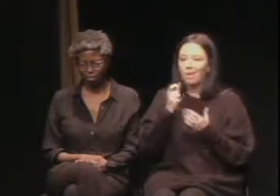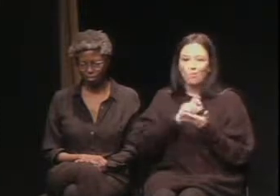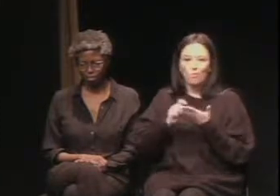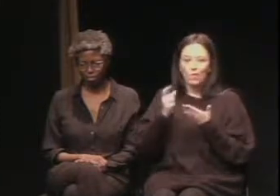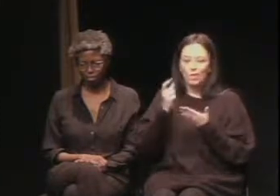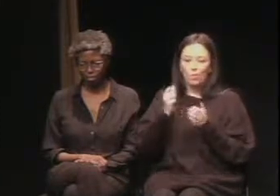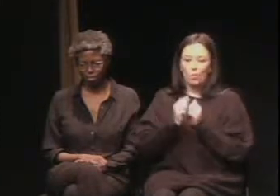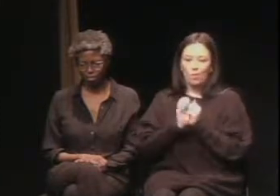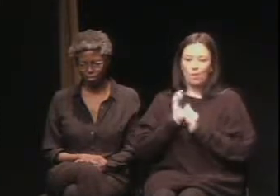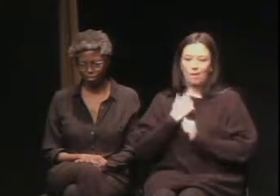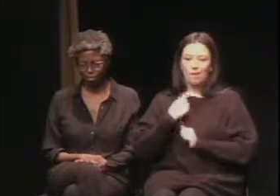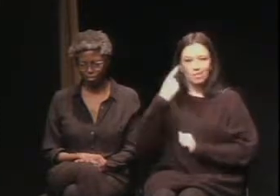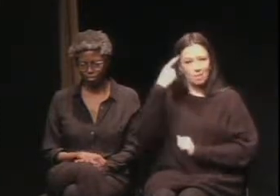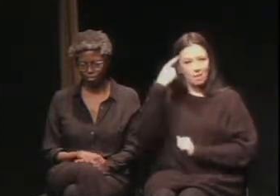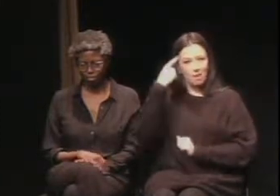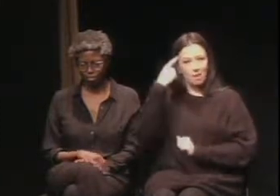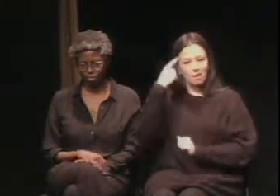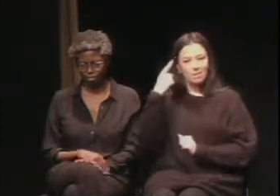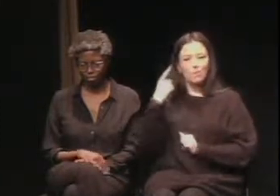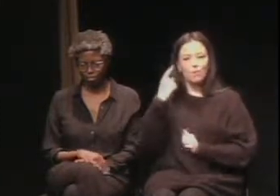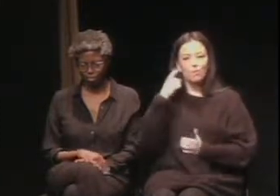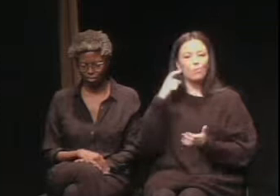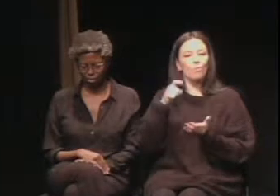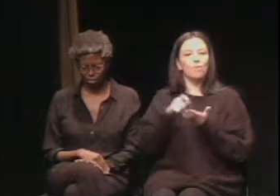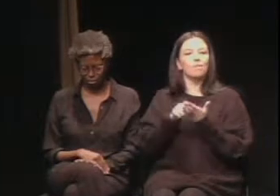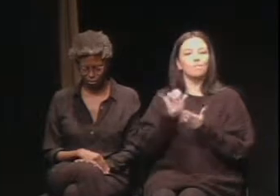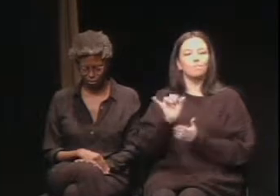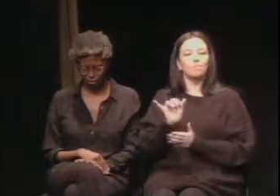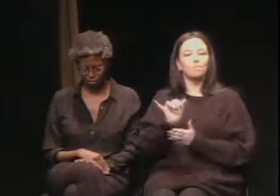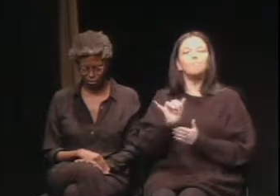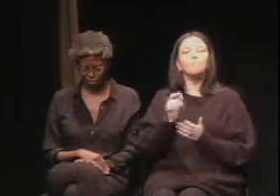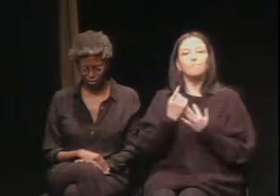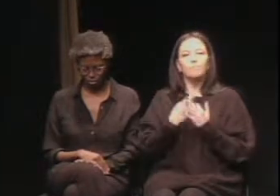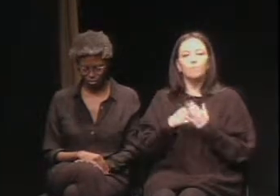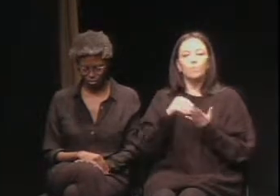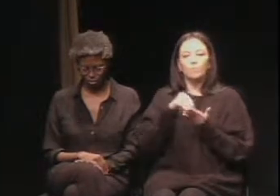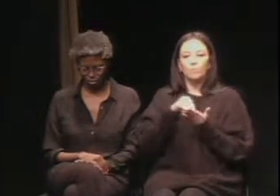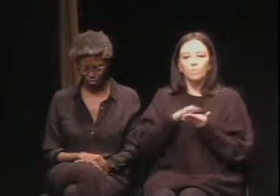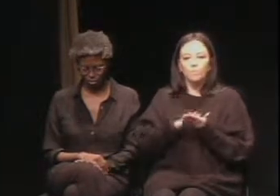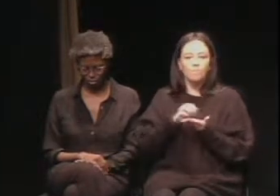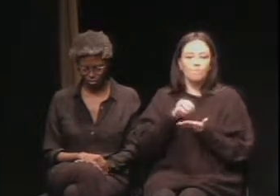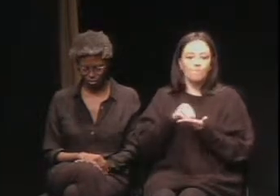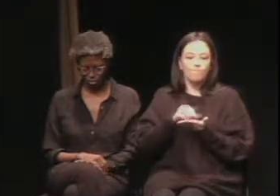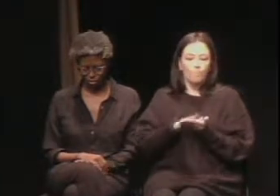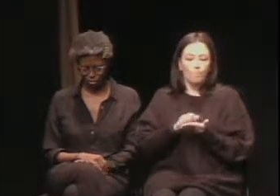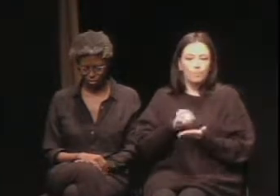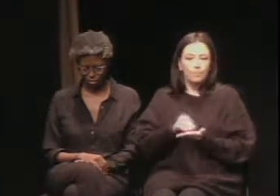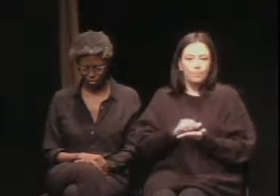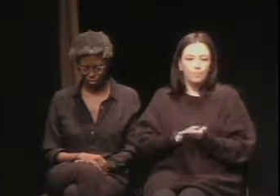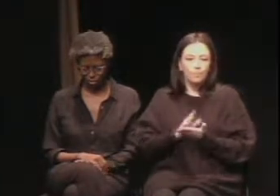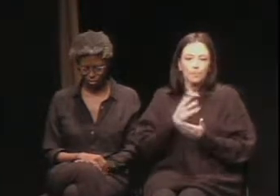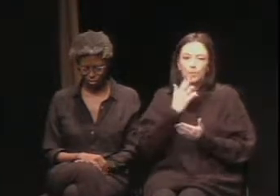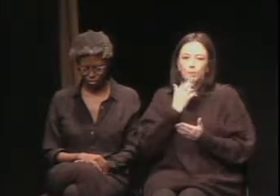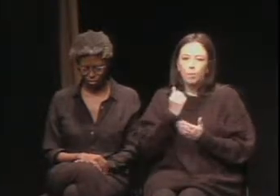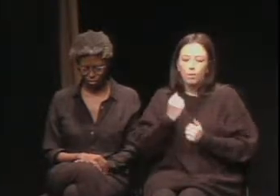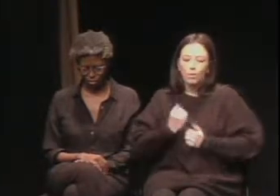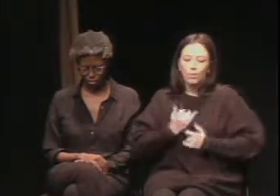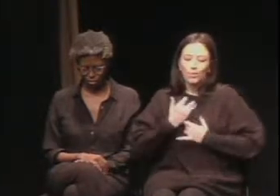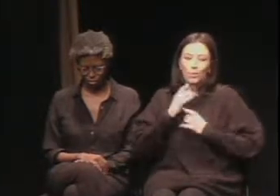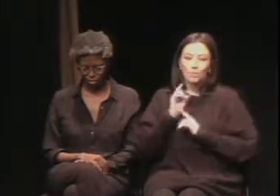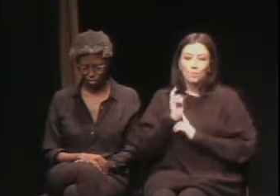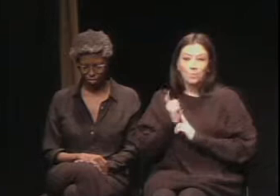with us in mind. And then you recognizing that and starting to keep a log of just small joyous